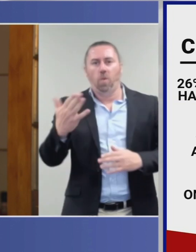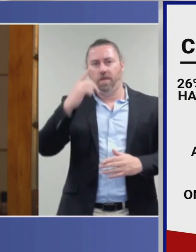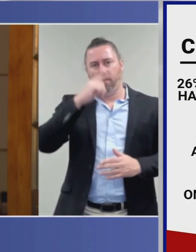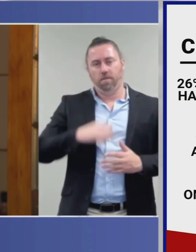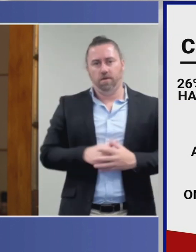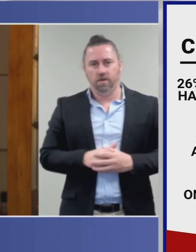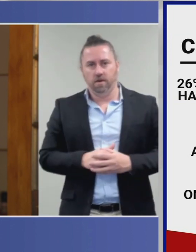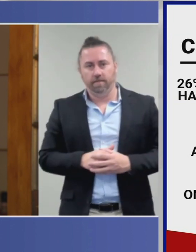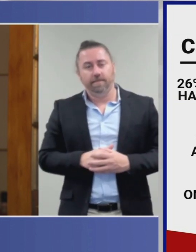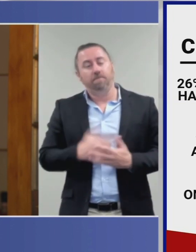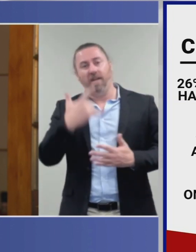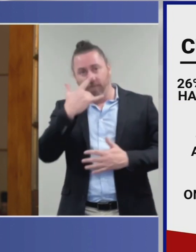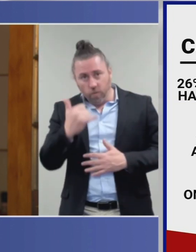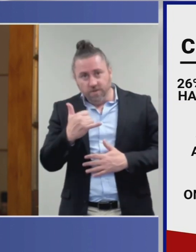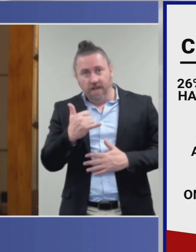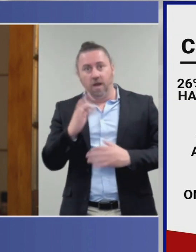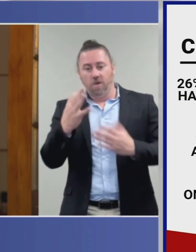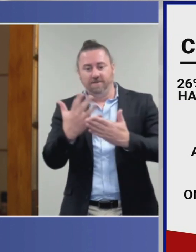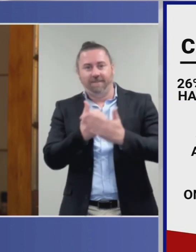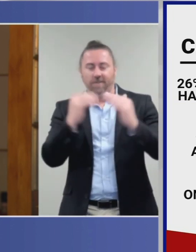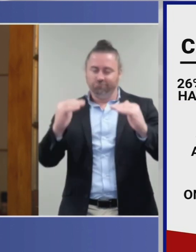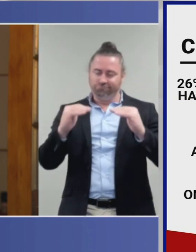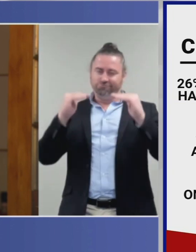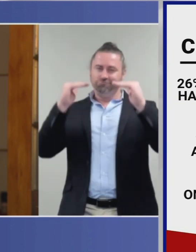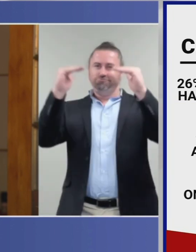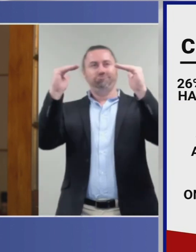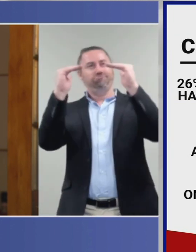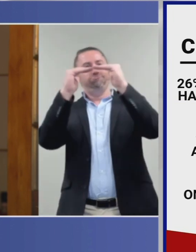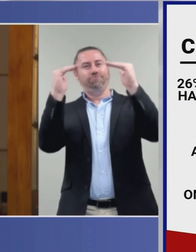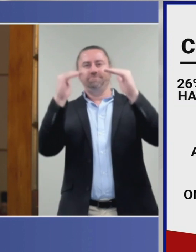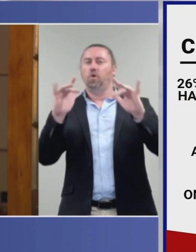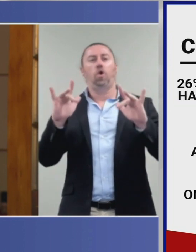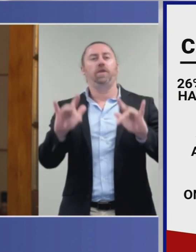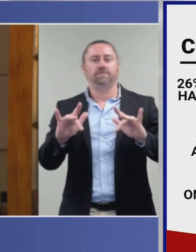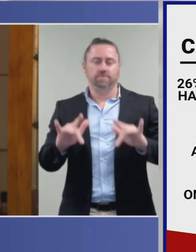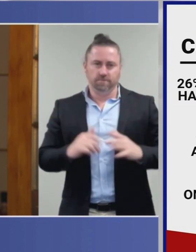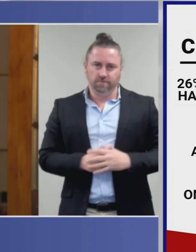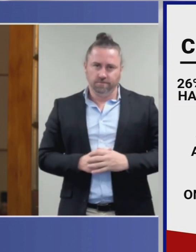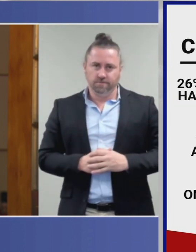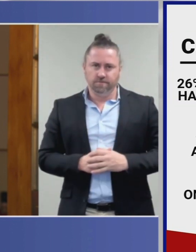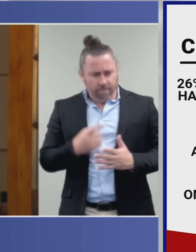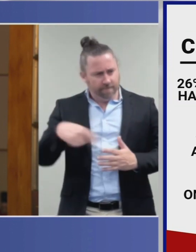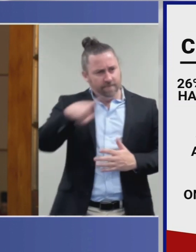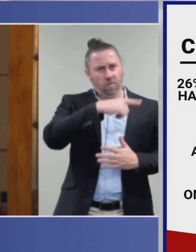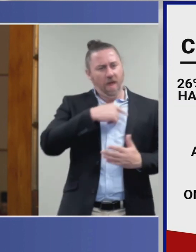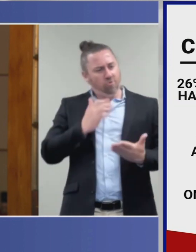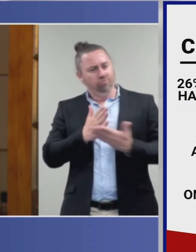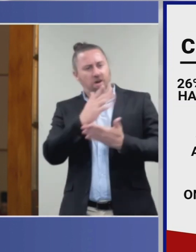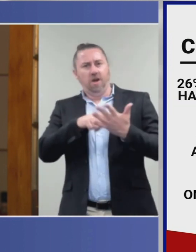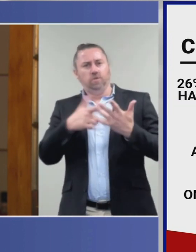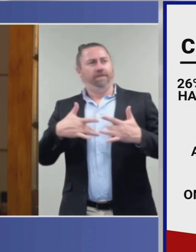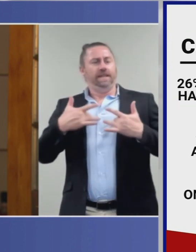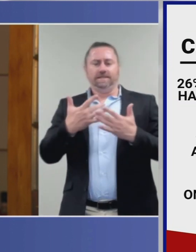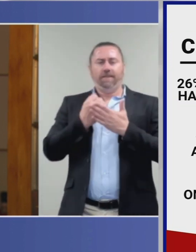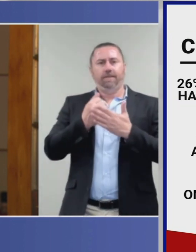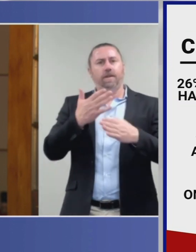Not safe to the standard that all of us who work in this place would expect, as this parliament and everybody who works here in